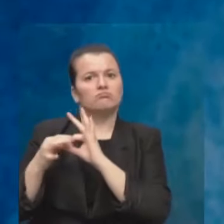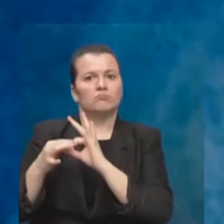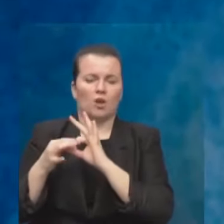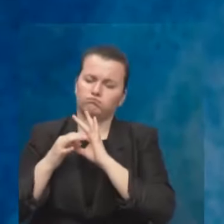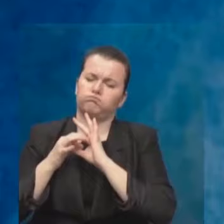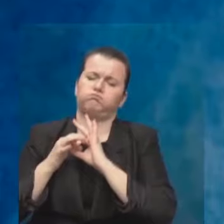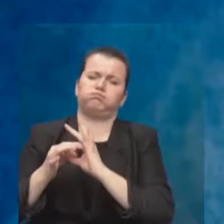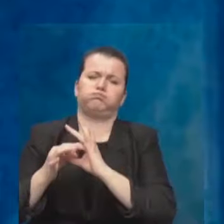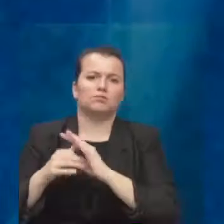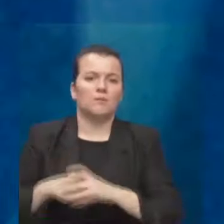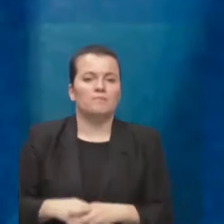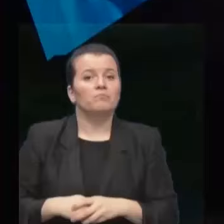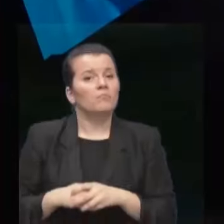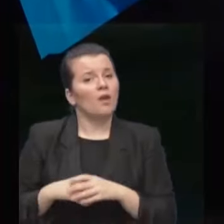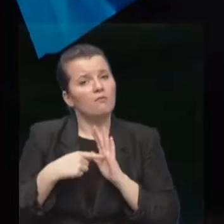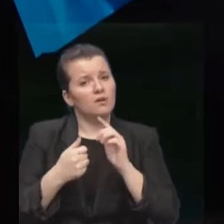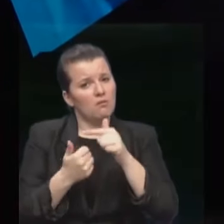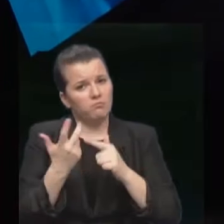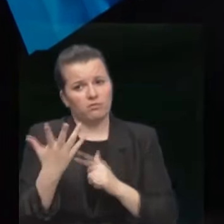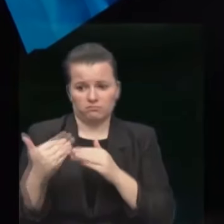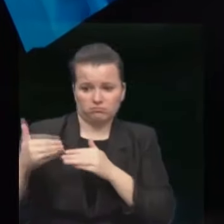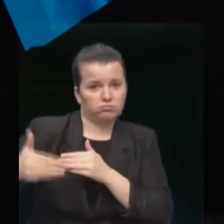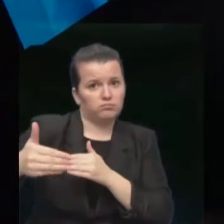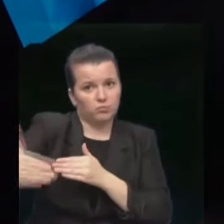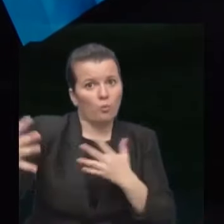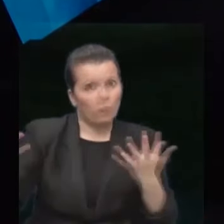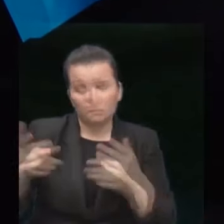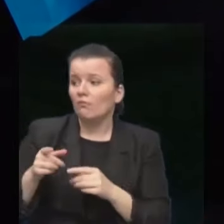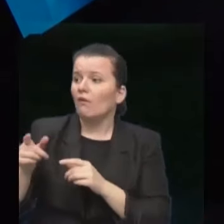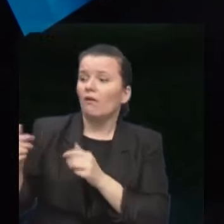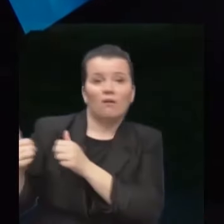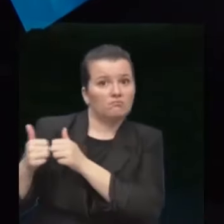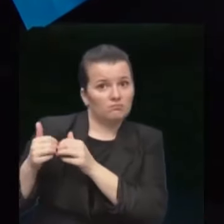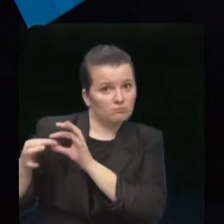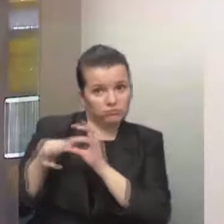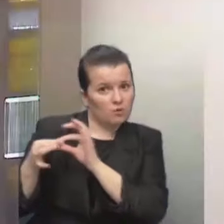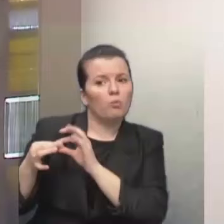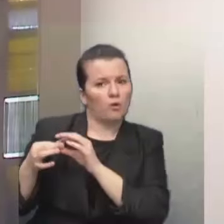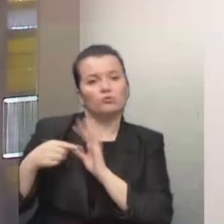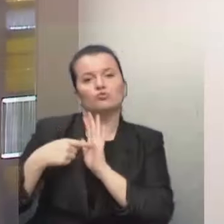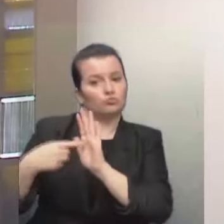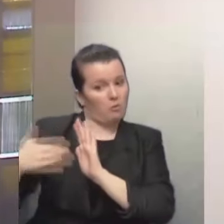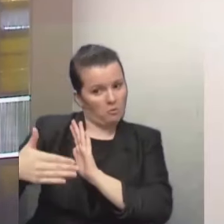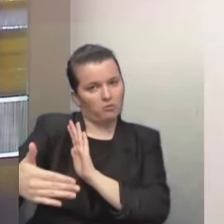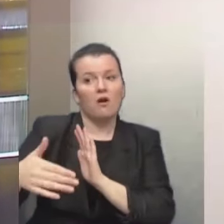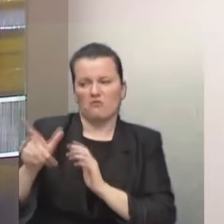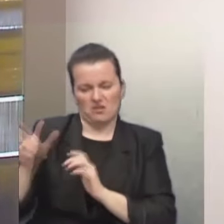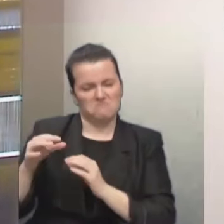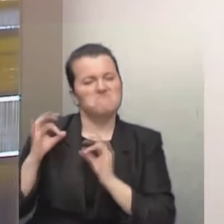give you a few examples in the years to come. Our cooperation will bear even more fruit. But let it be clear that